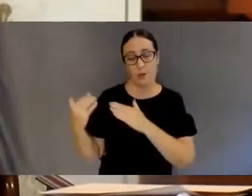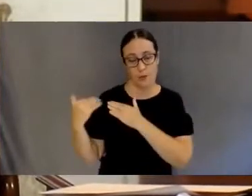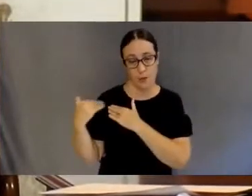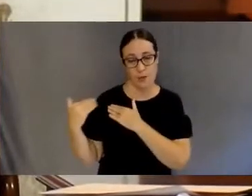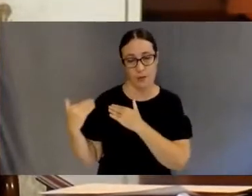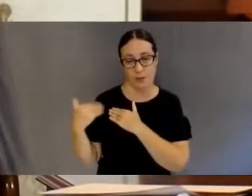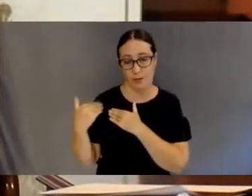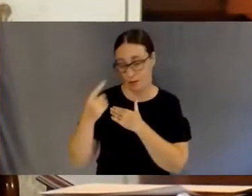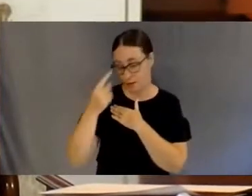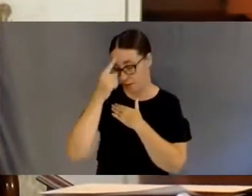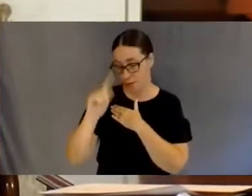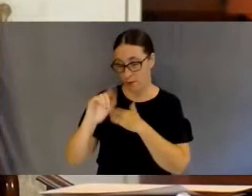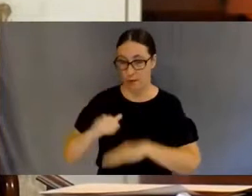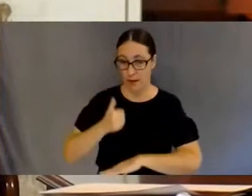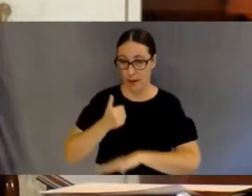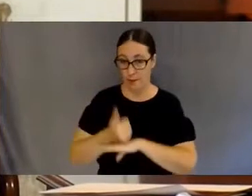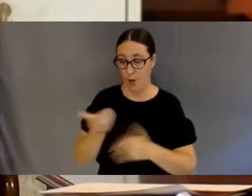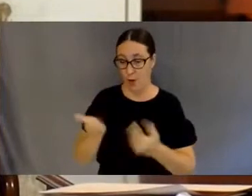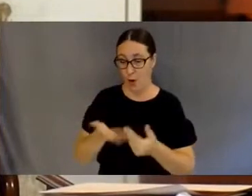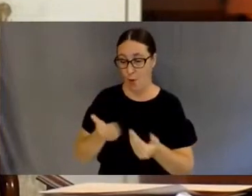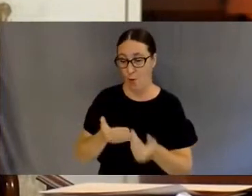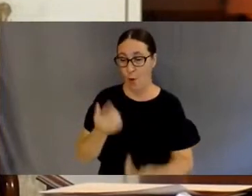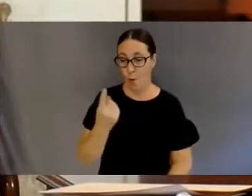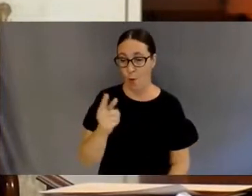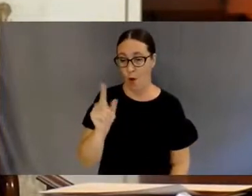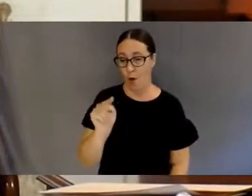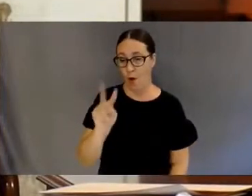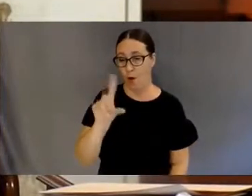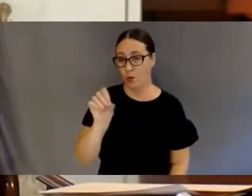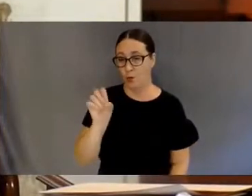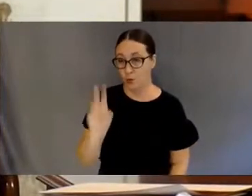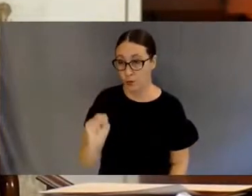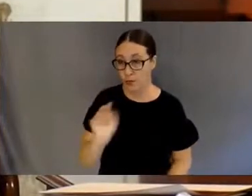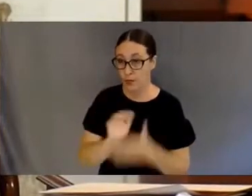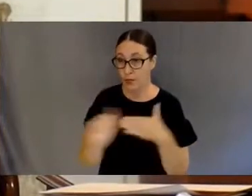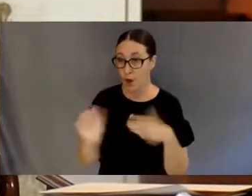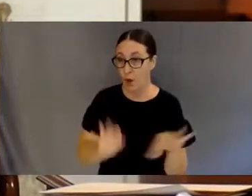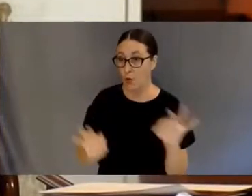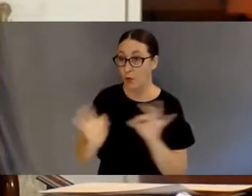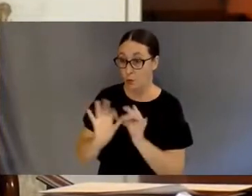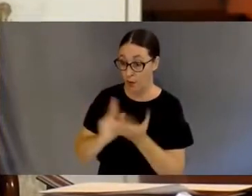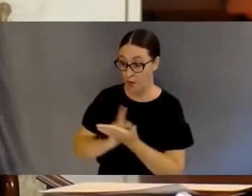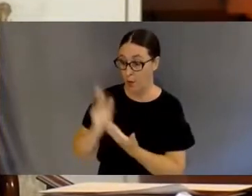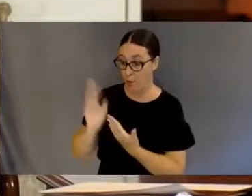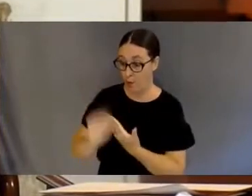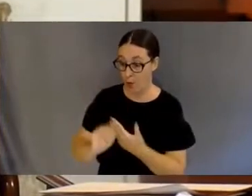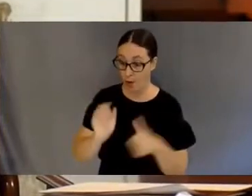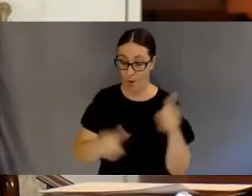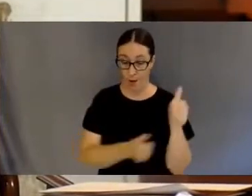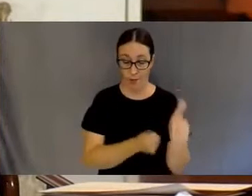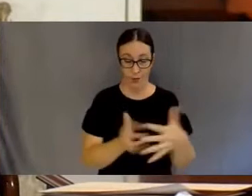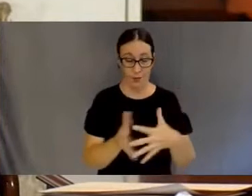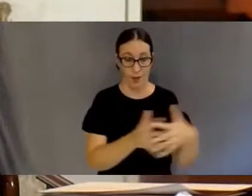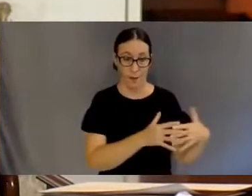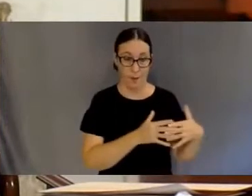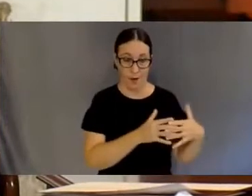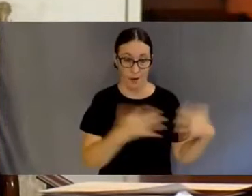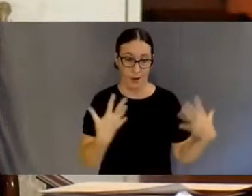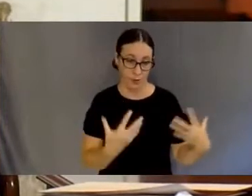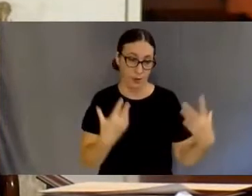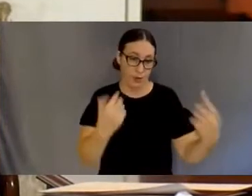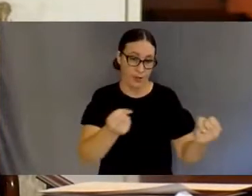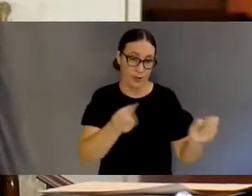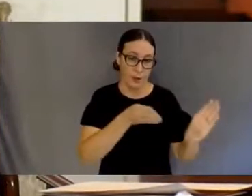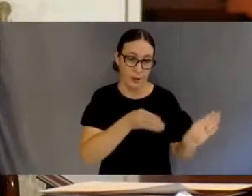of implementing almost $1 trillion worth of programs under the American Rescue